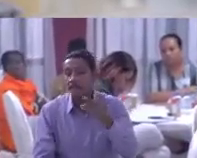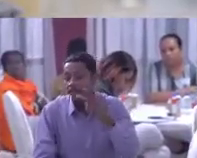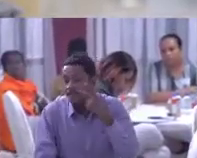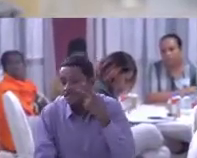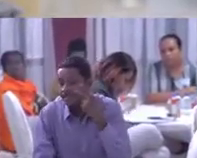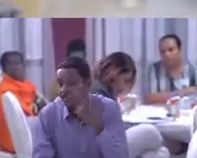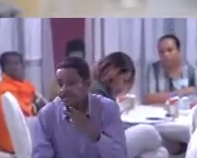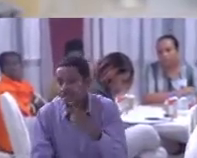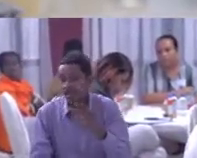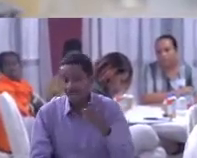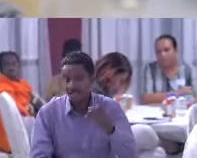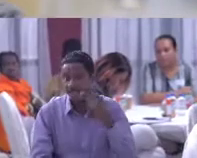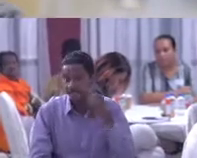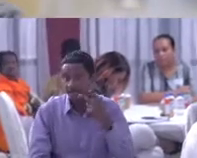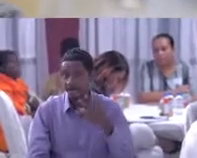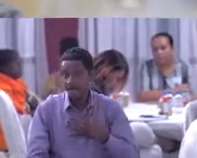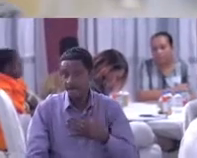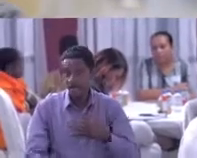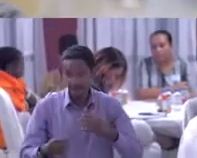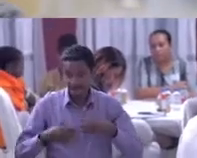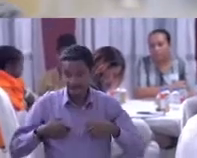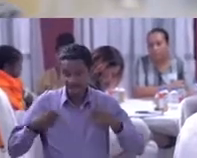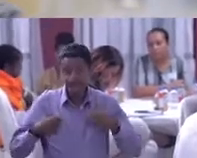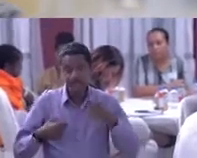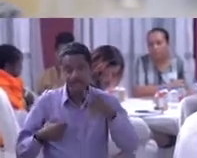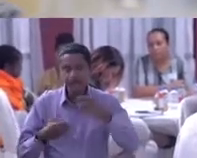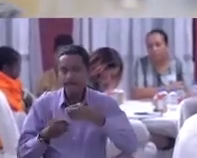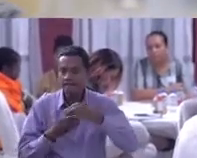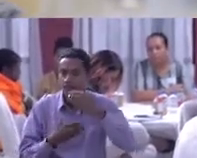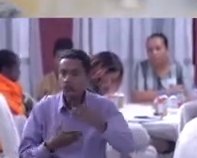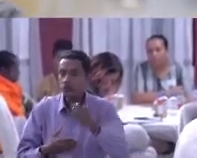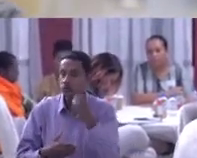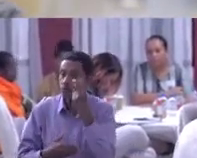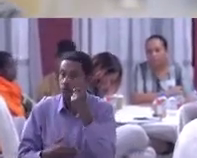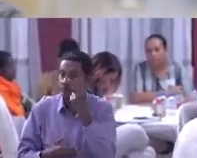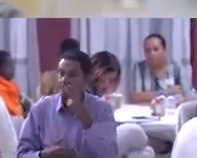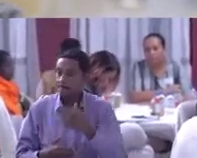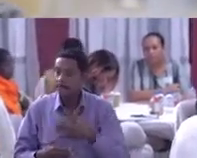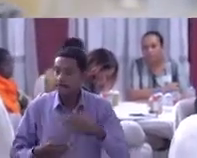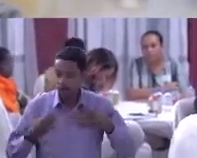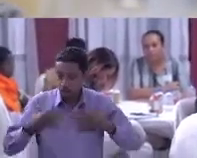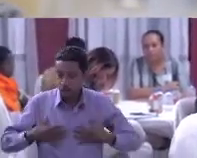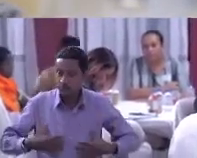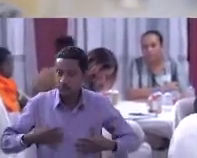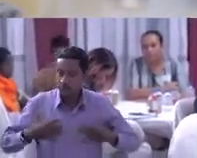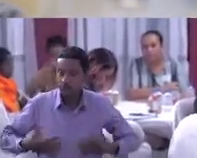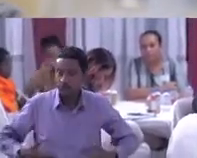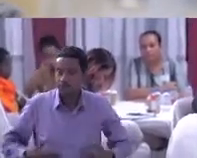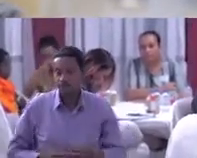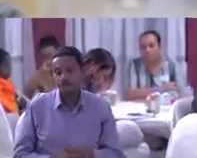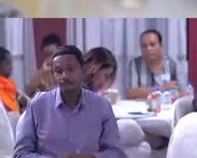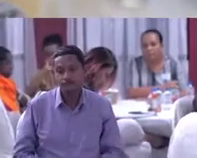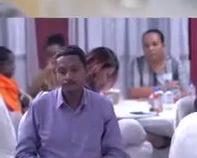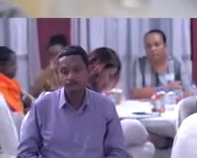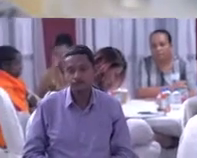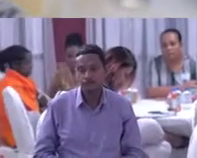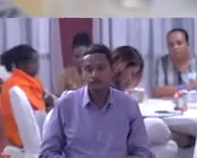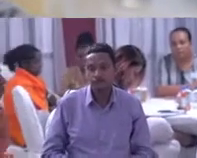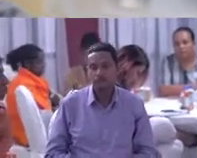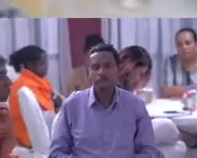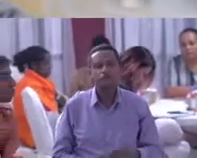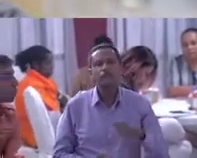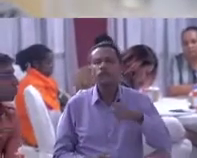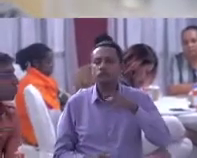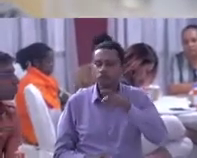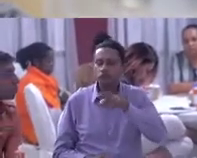jerseys. All live here and went to Canada. And he's vacationing now all over. So you have to look at